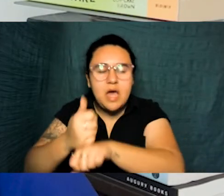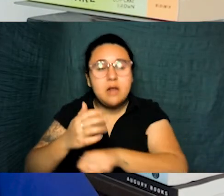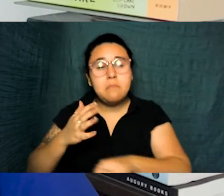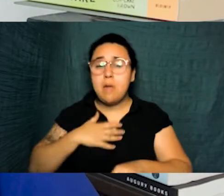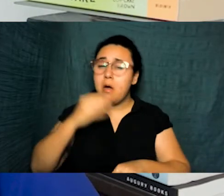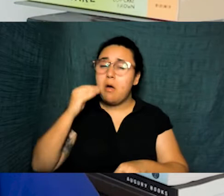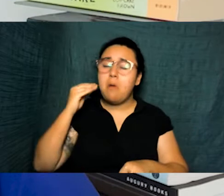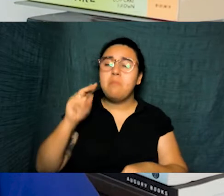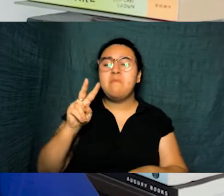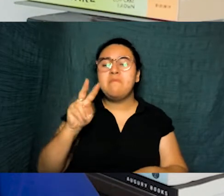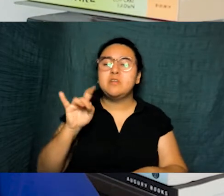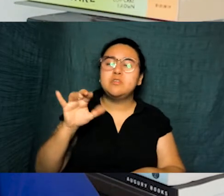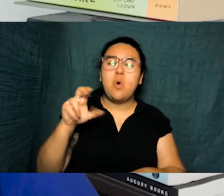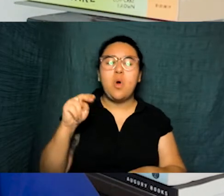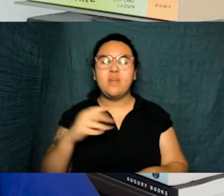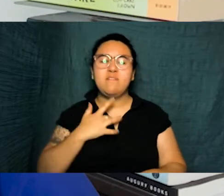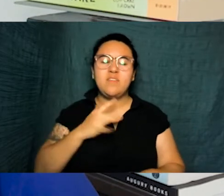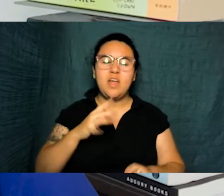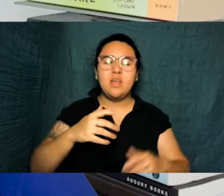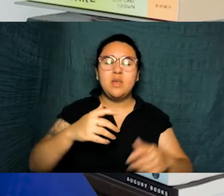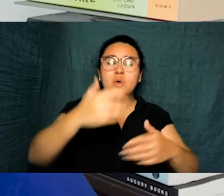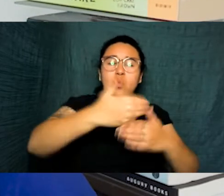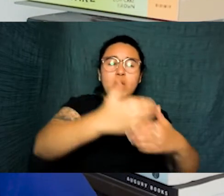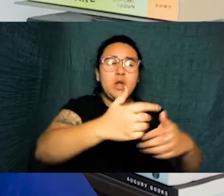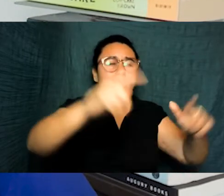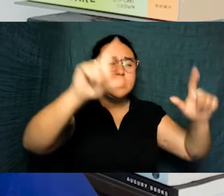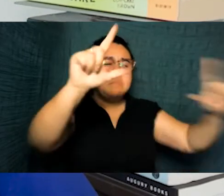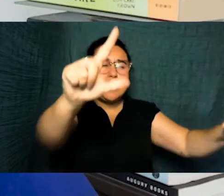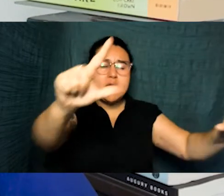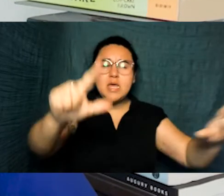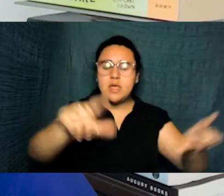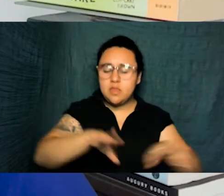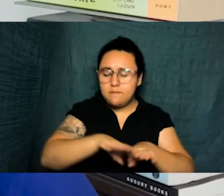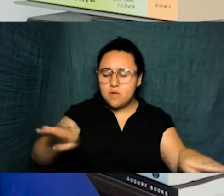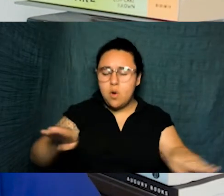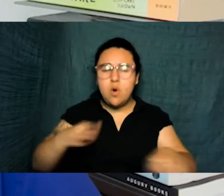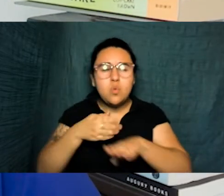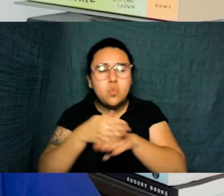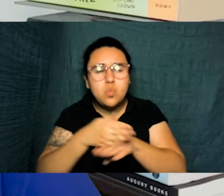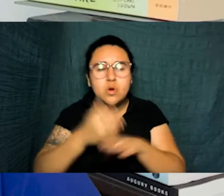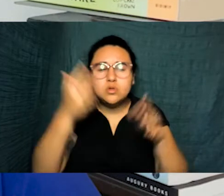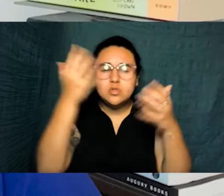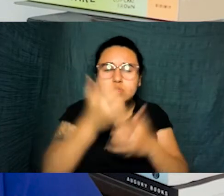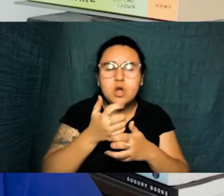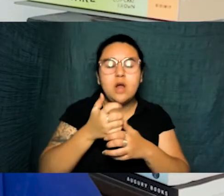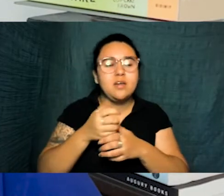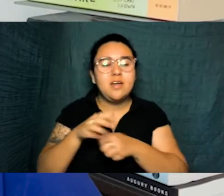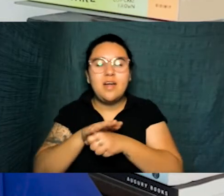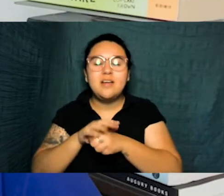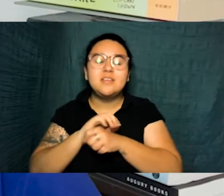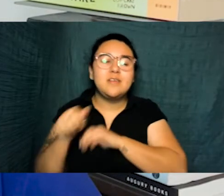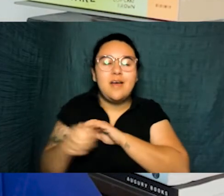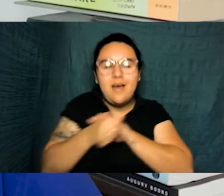large windows, dark hardwood floors, and lots of nooks and crannies that you could hide in. The crisp aroma of